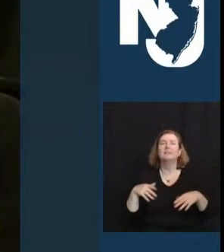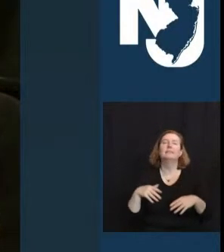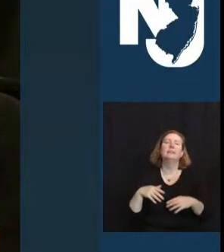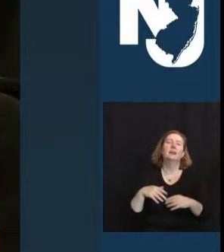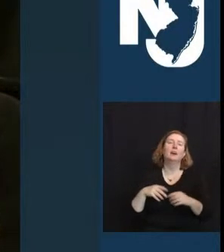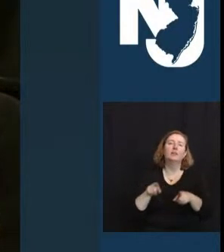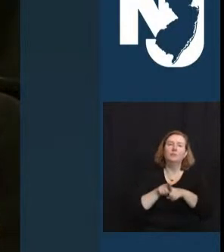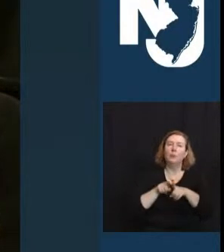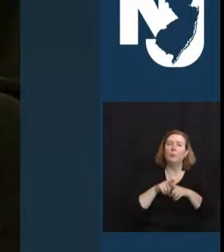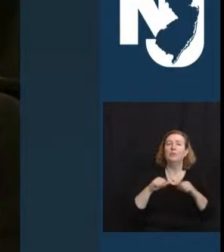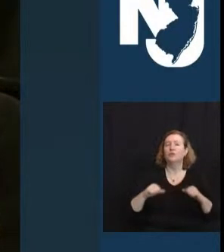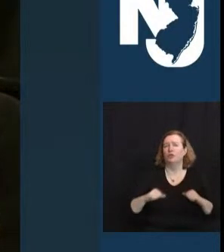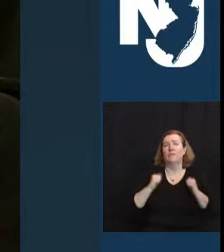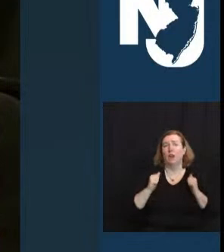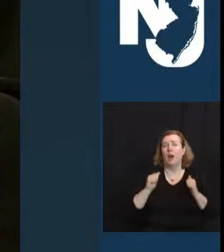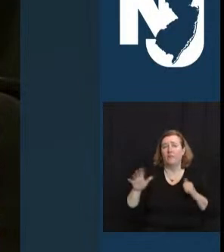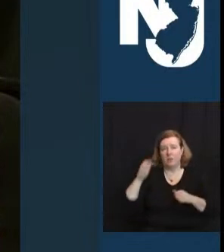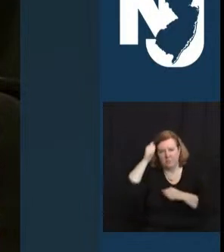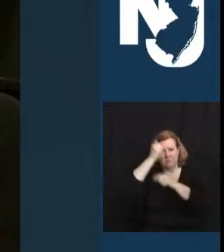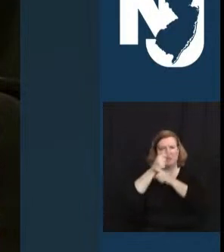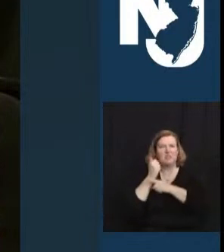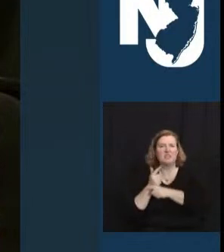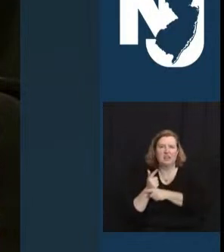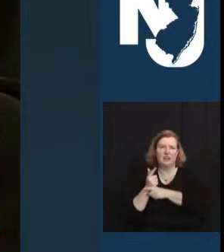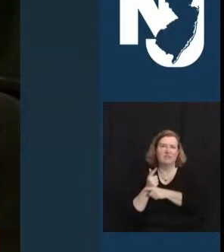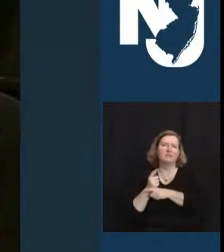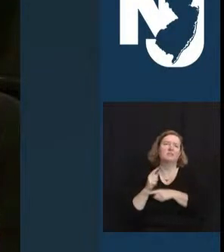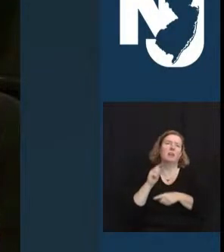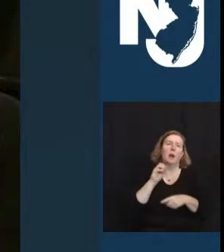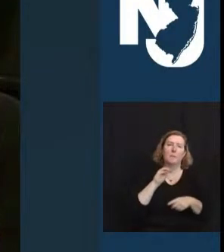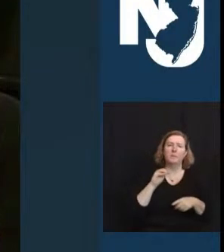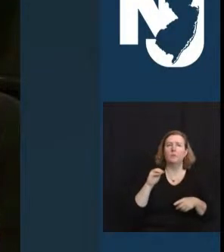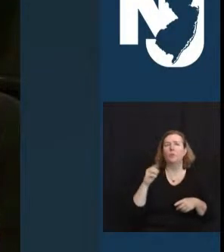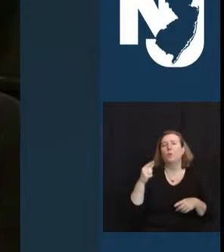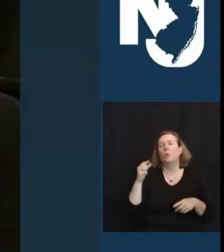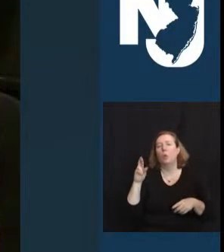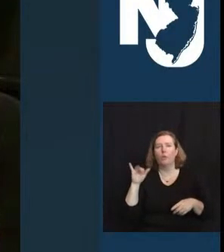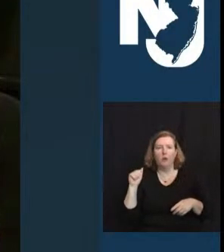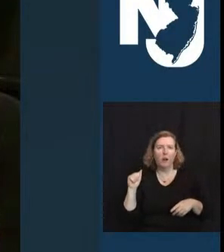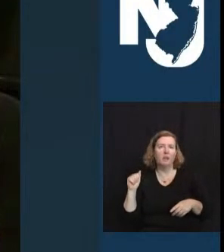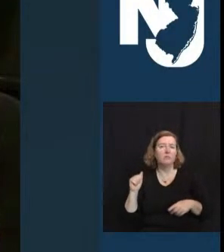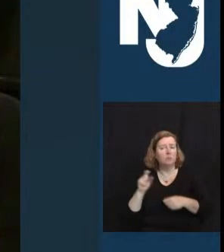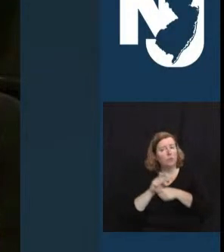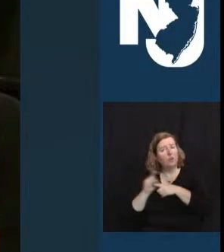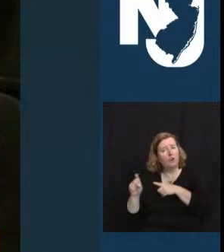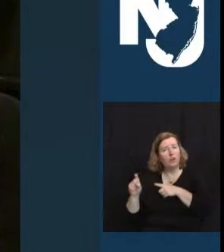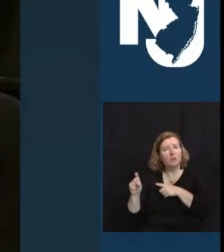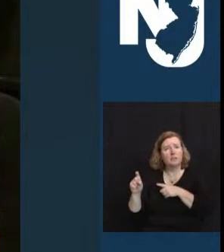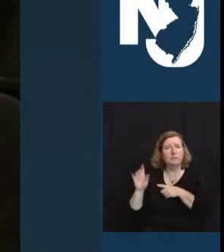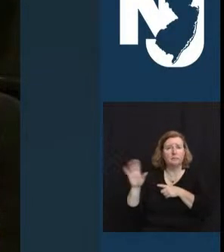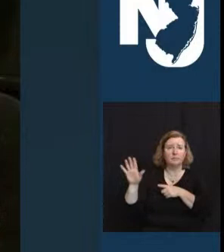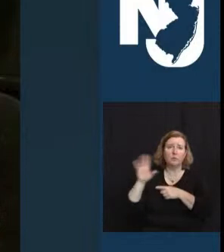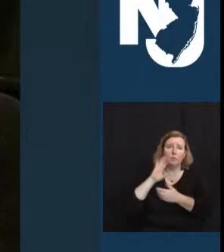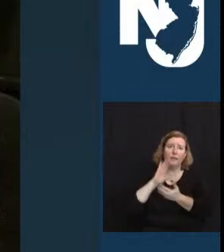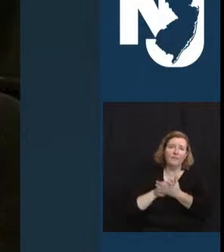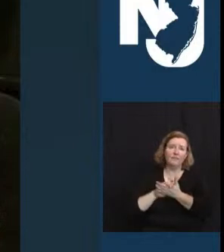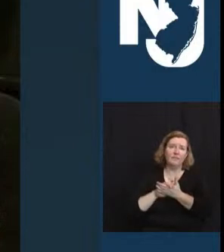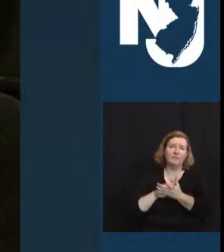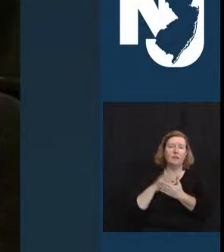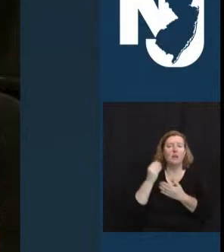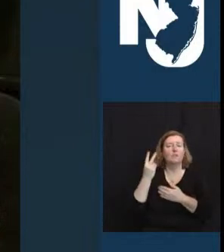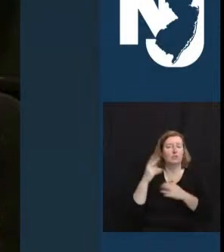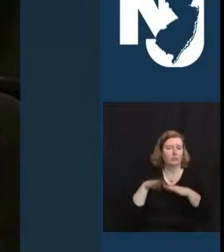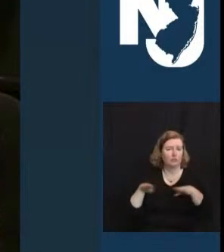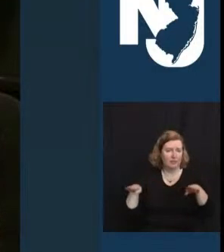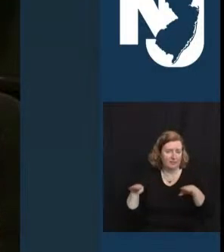siblings Thomas and Gloria and many, many friends. I spoke to Isa, Melissa, and Jason all together on Monday. Melissa lives